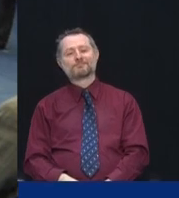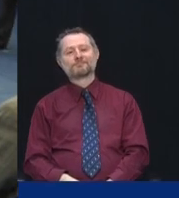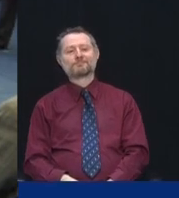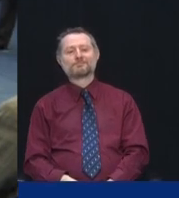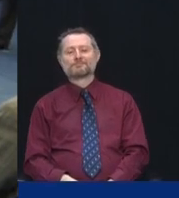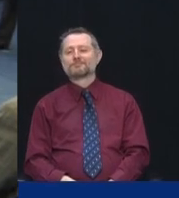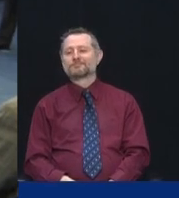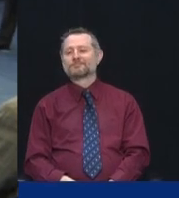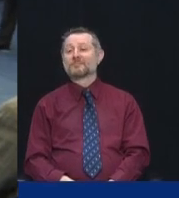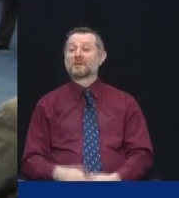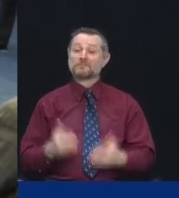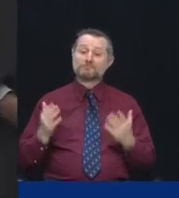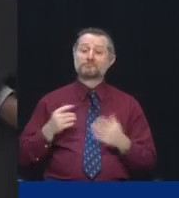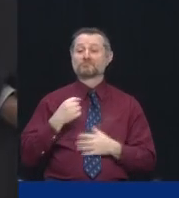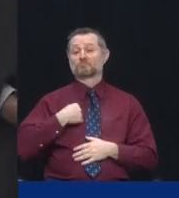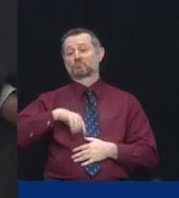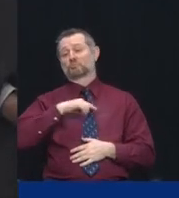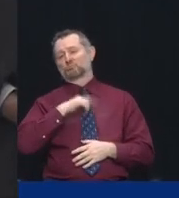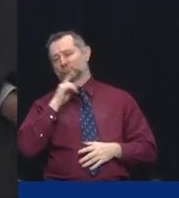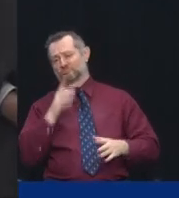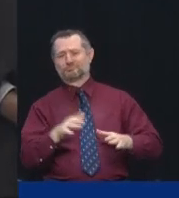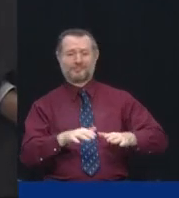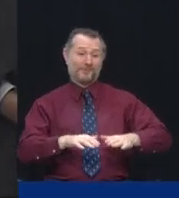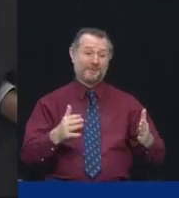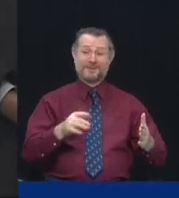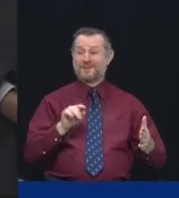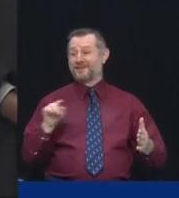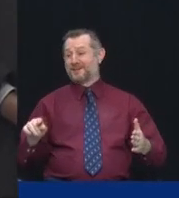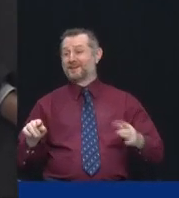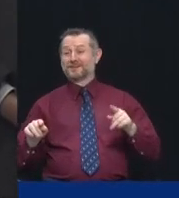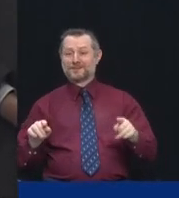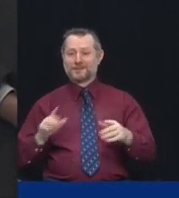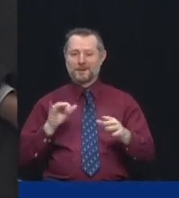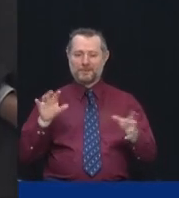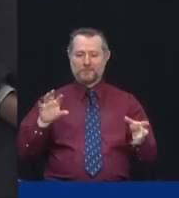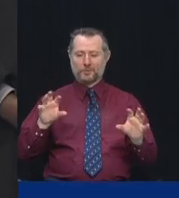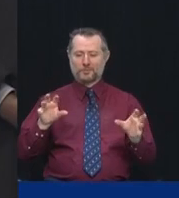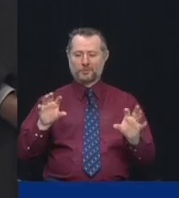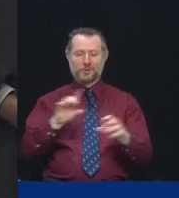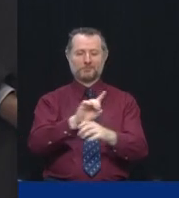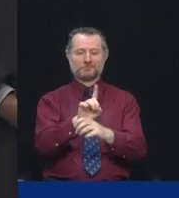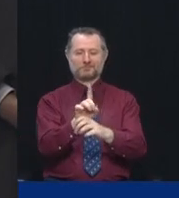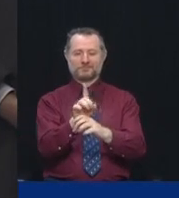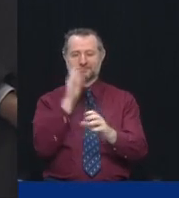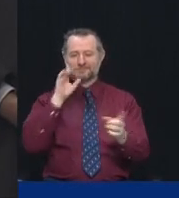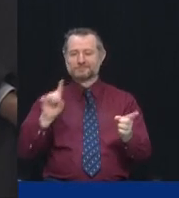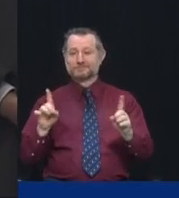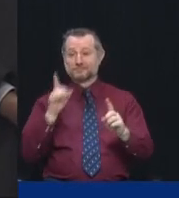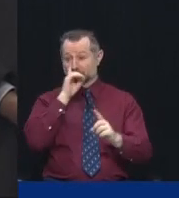So we are reopening. We're calibrating to COVID, but all the numbers in the right direction. We're opening more and